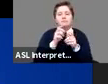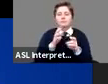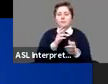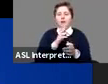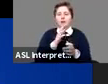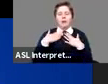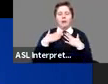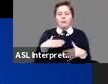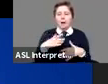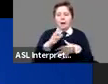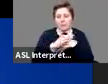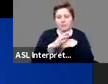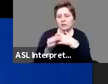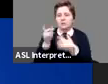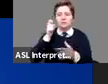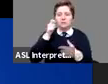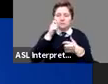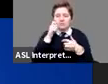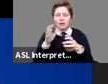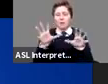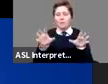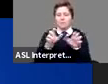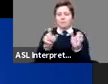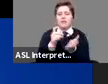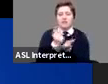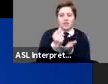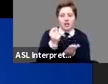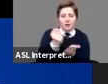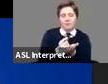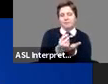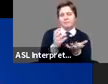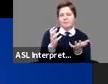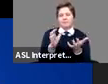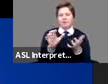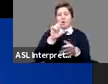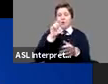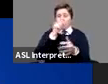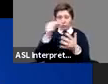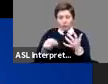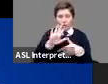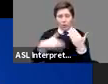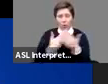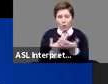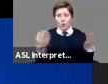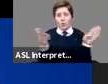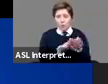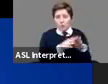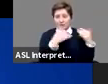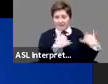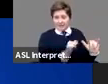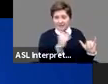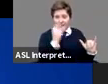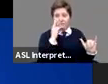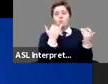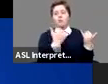locations, tanning facilities, massage therapy locations. Some of the businesses are closed for right